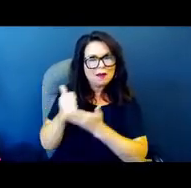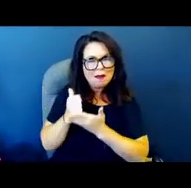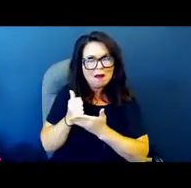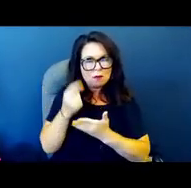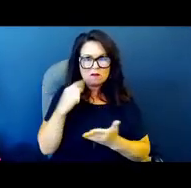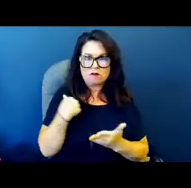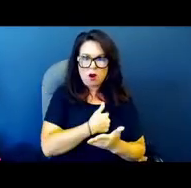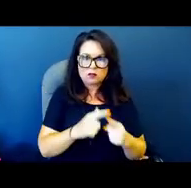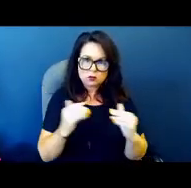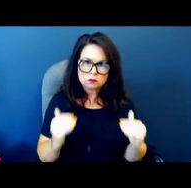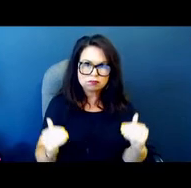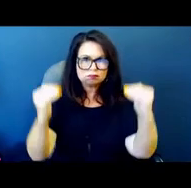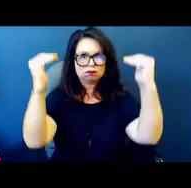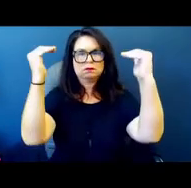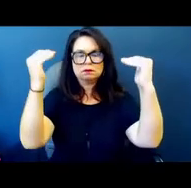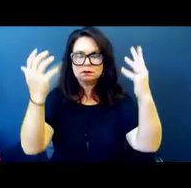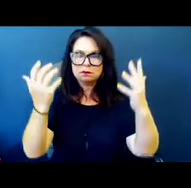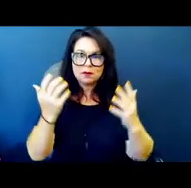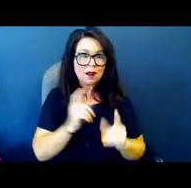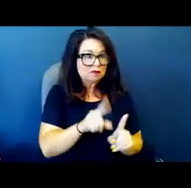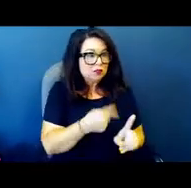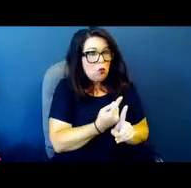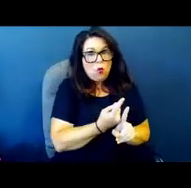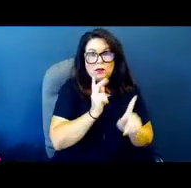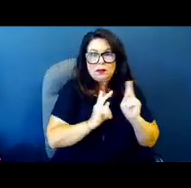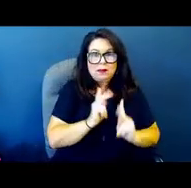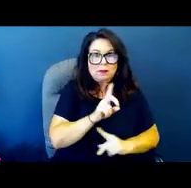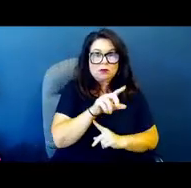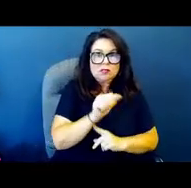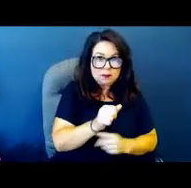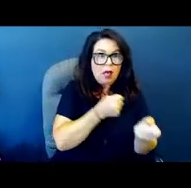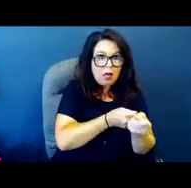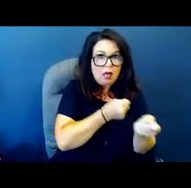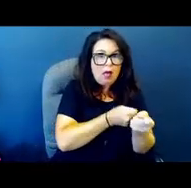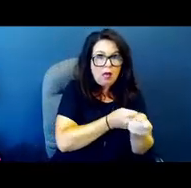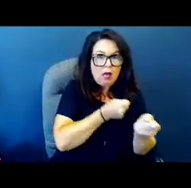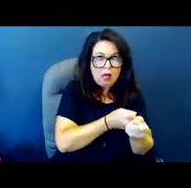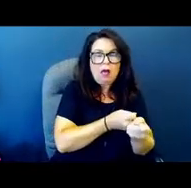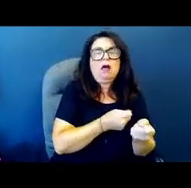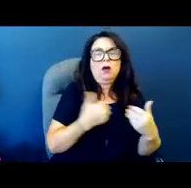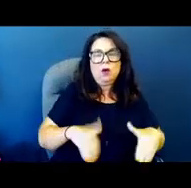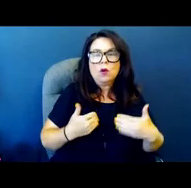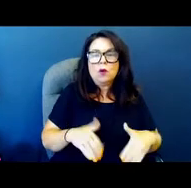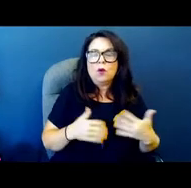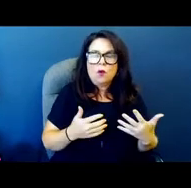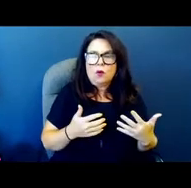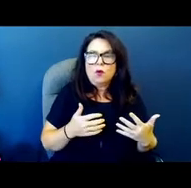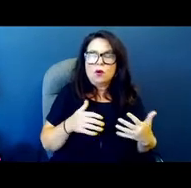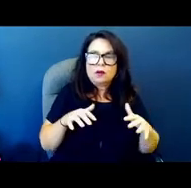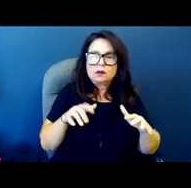just people with disabilities like myself advocating it. It's going to take more than